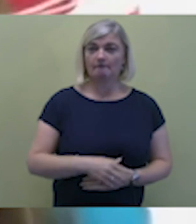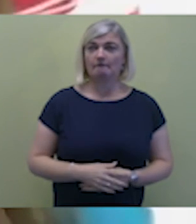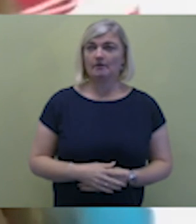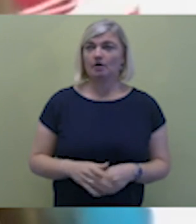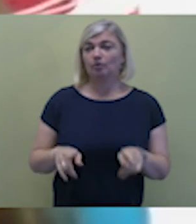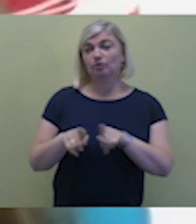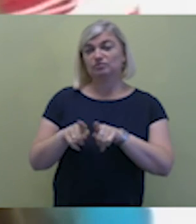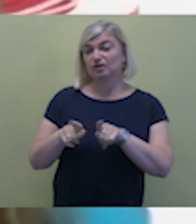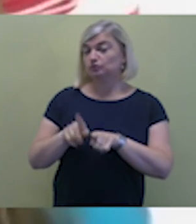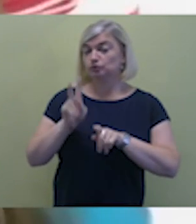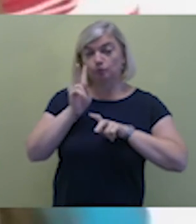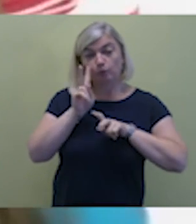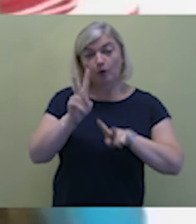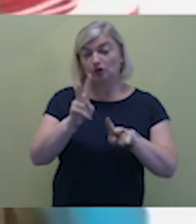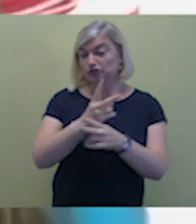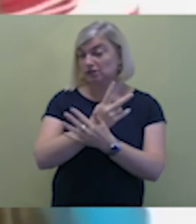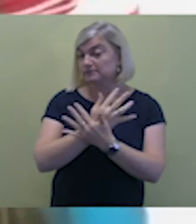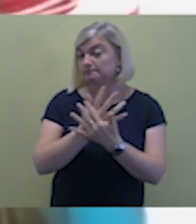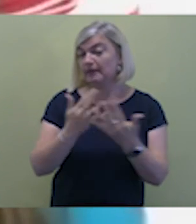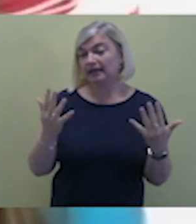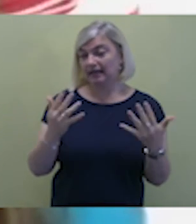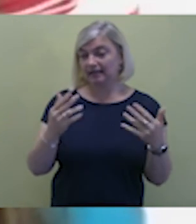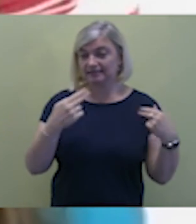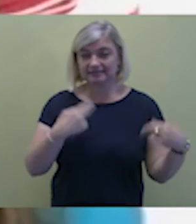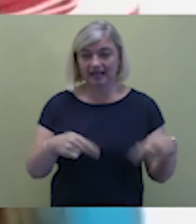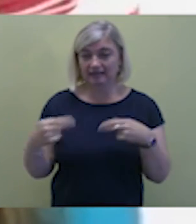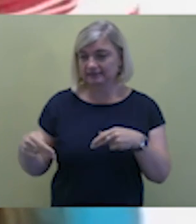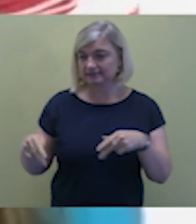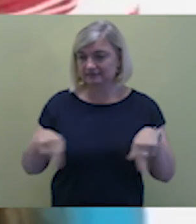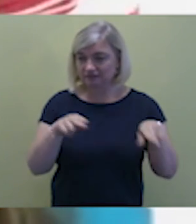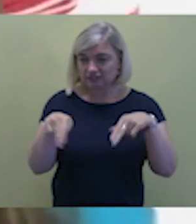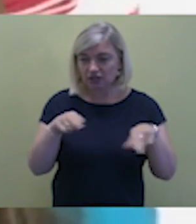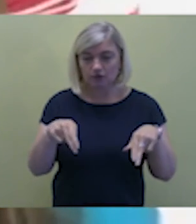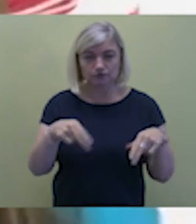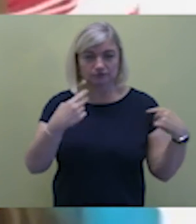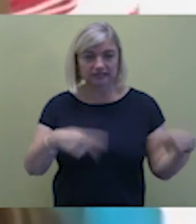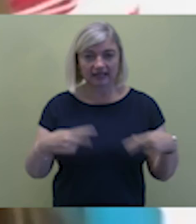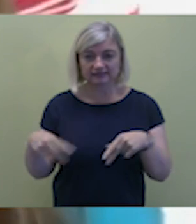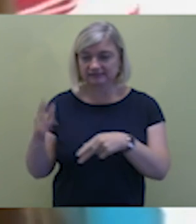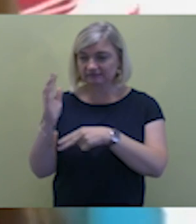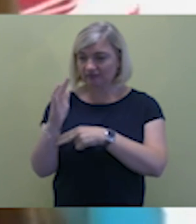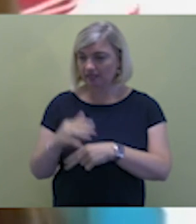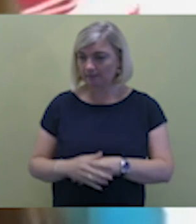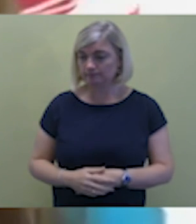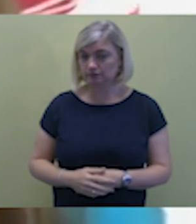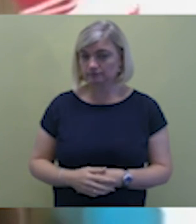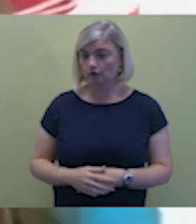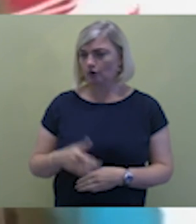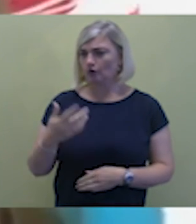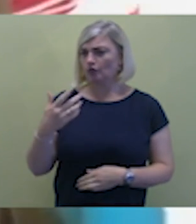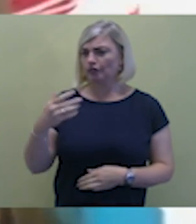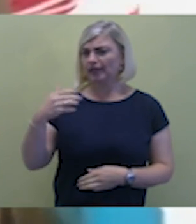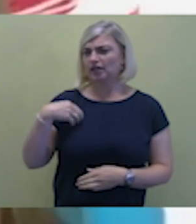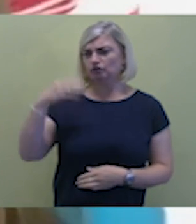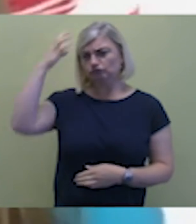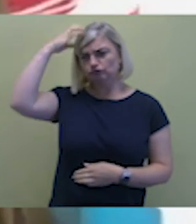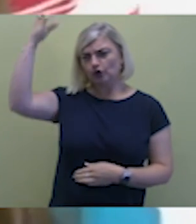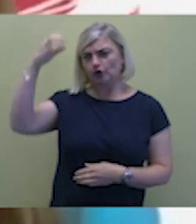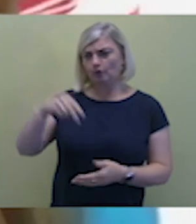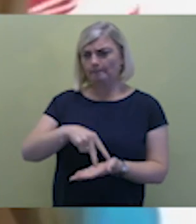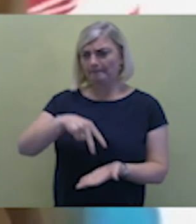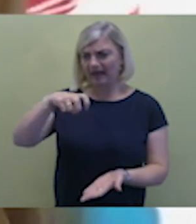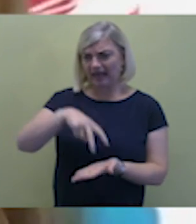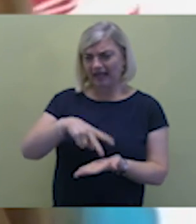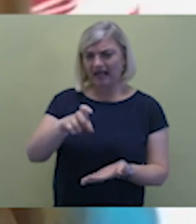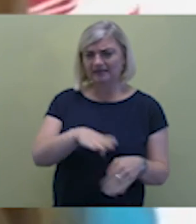Also, another thing that you can do is just watch as much dance as possible. So again, we've got the Royal Ballet